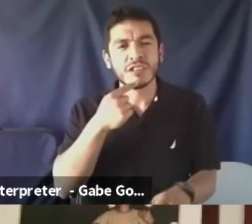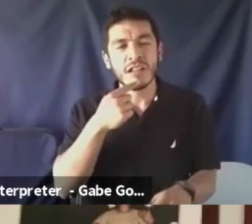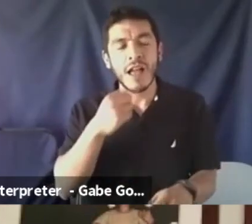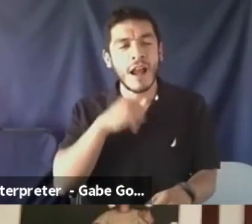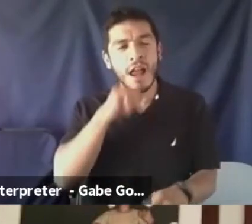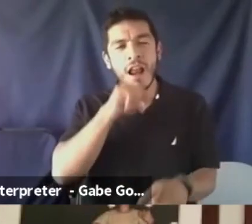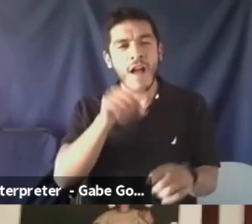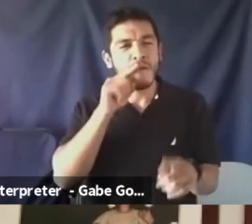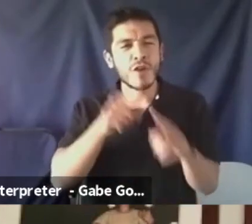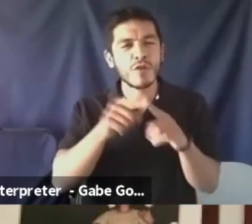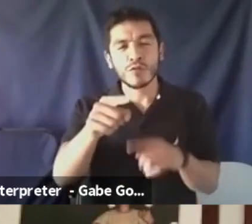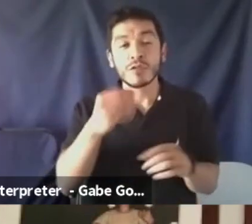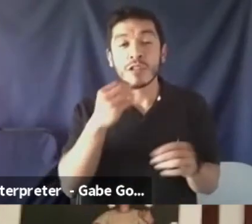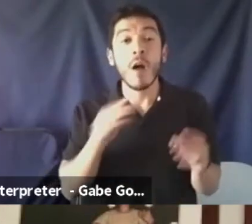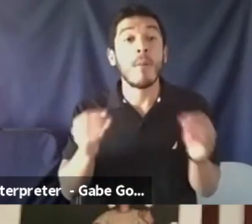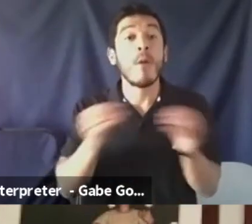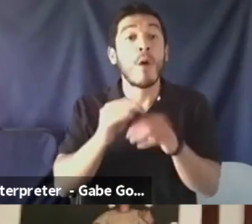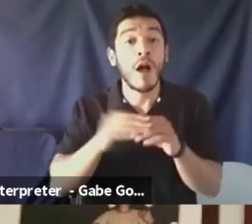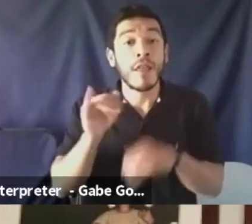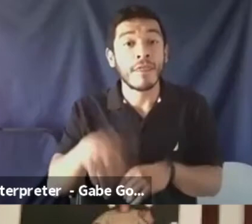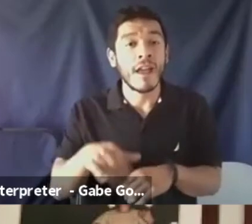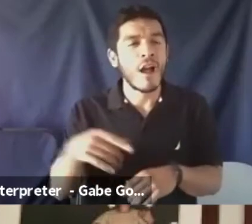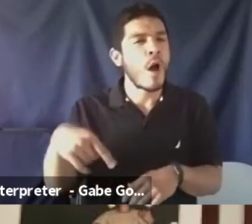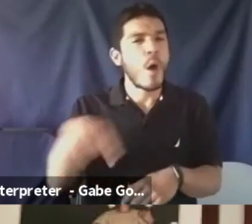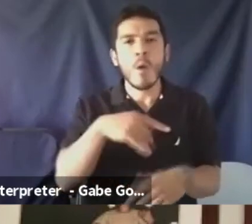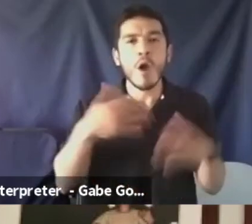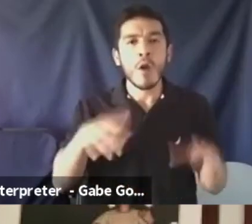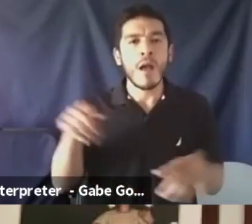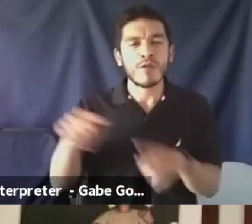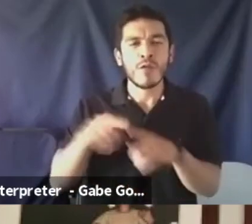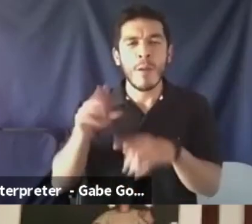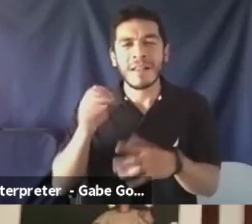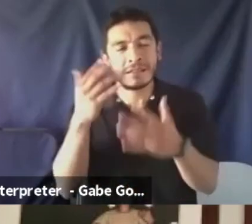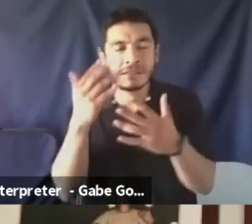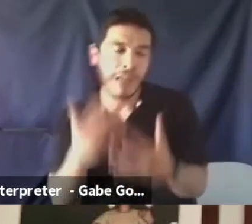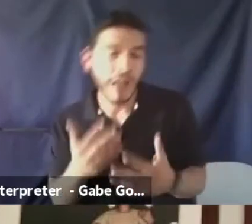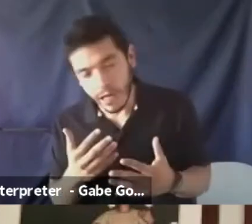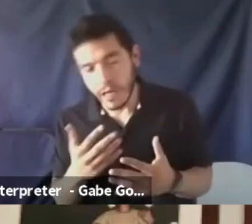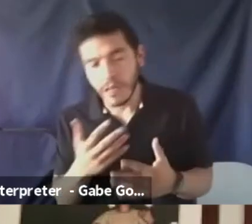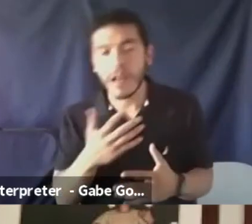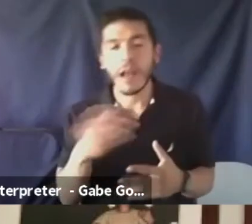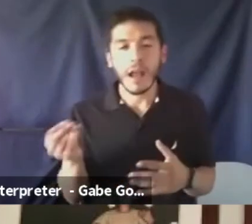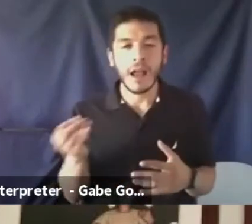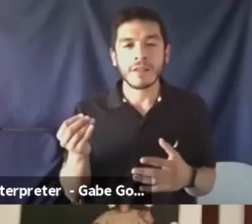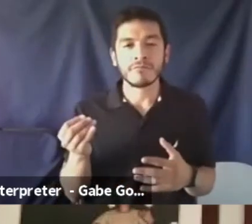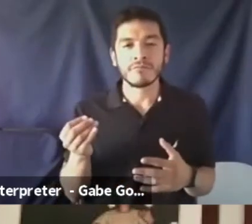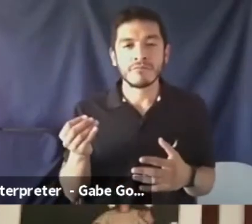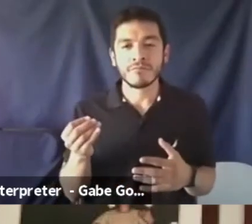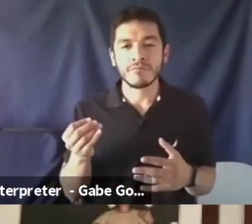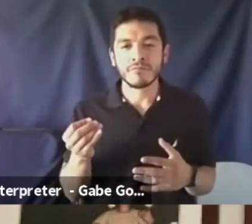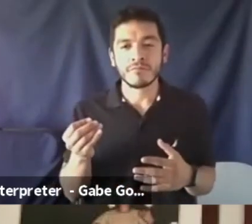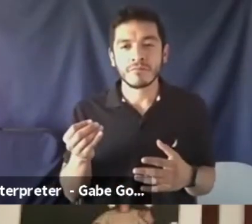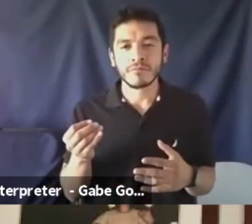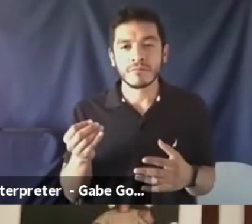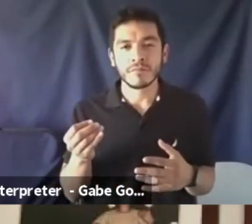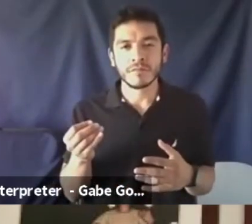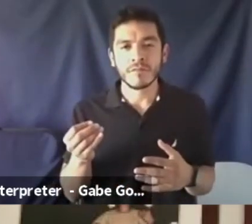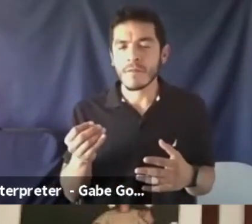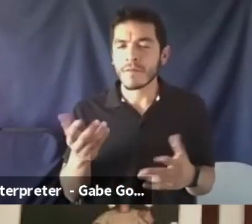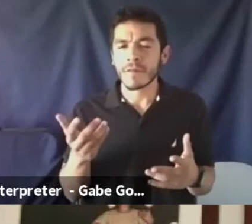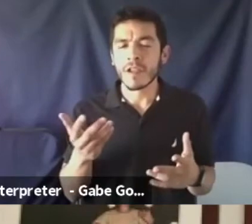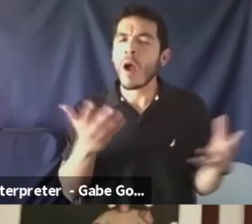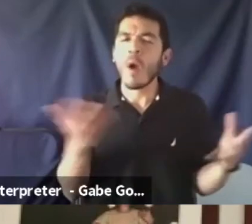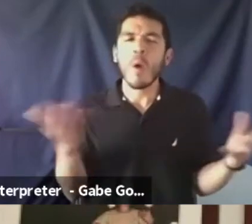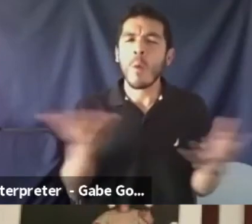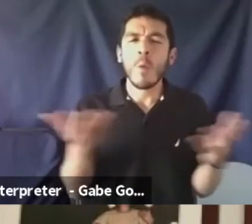to embellish on that we didn't want this to be mopey and sad, and what is the